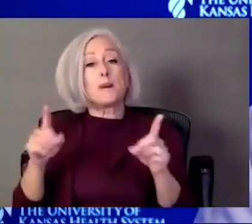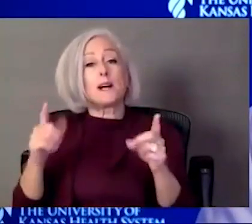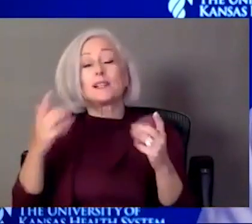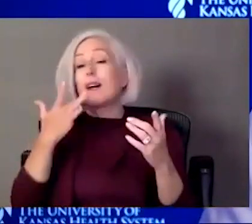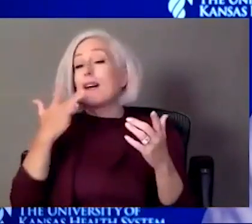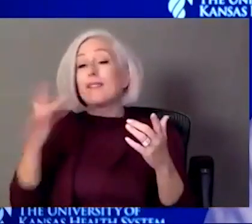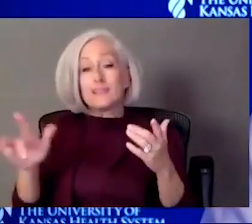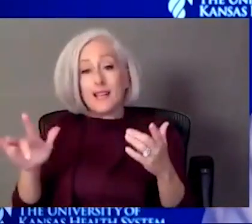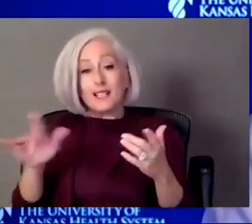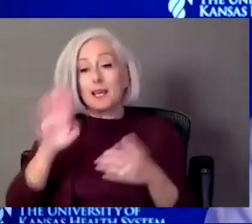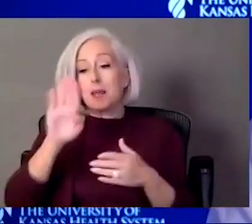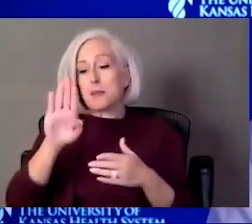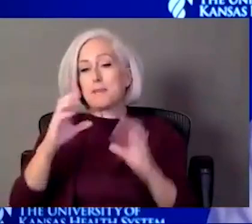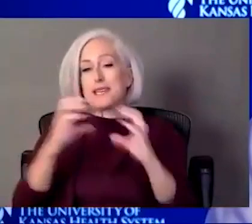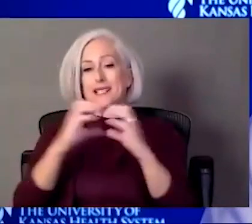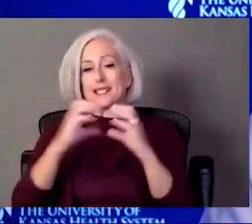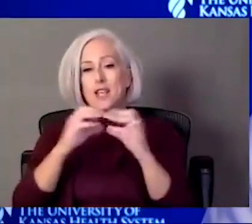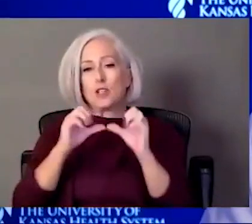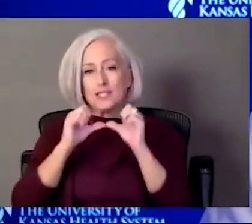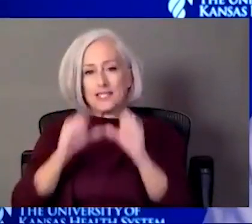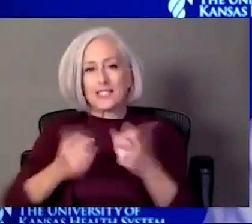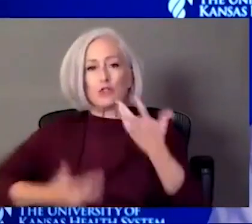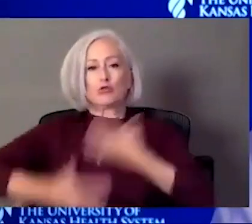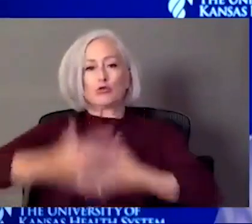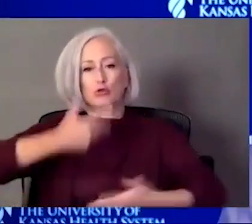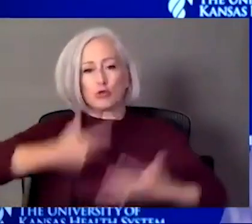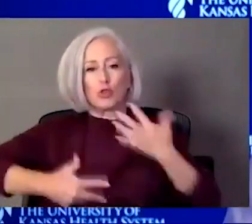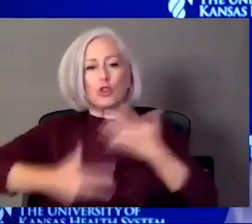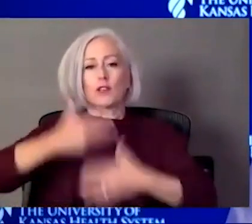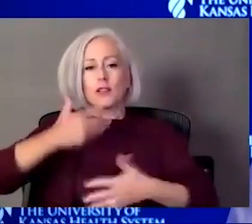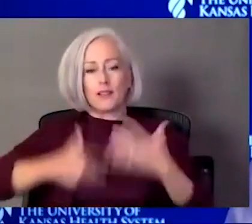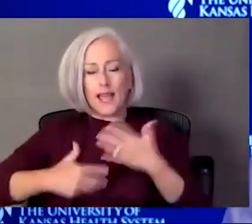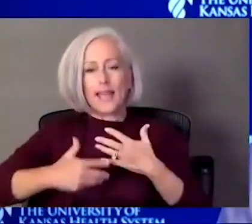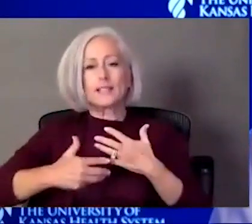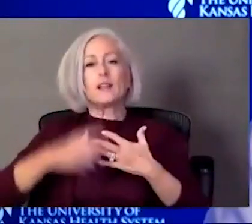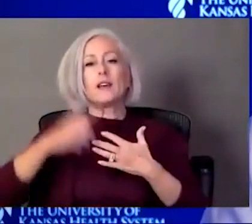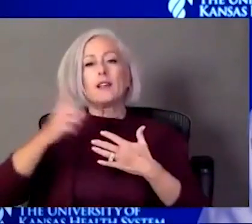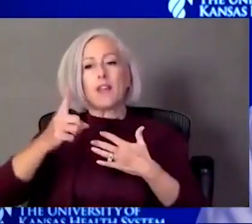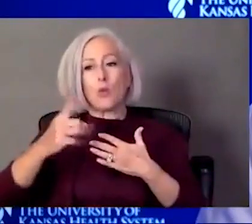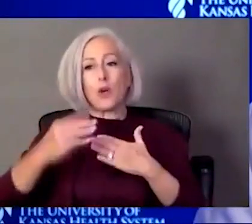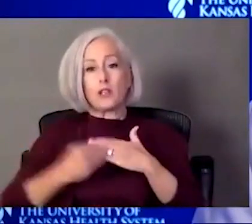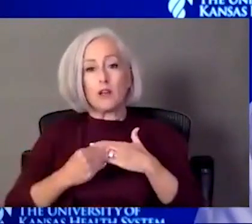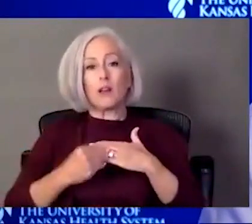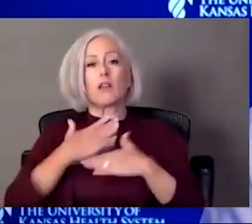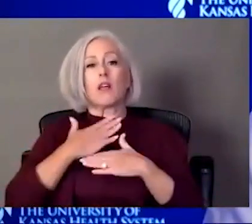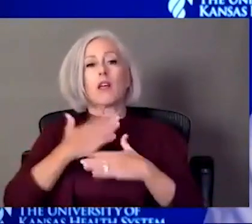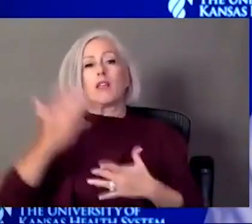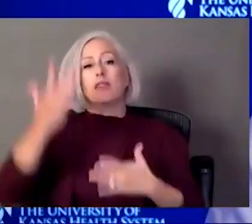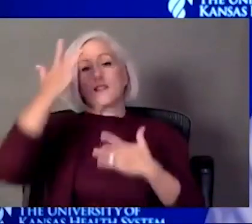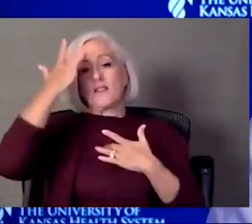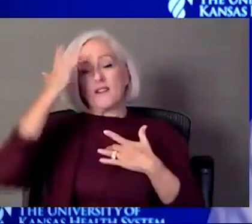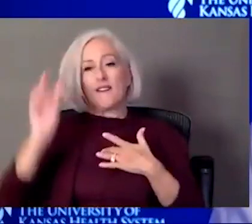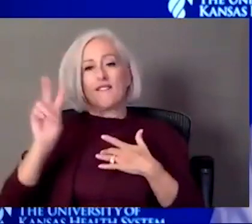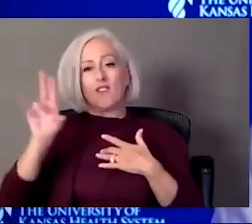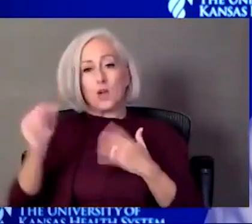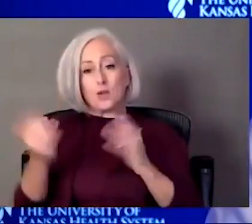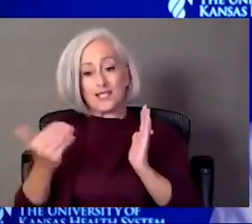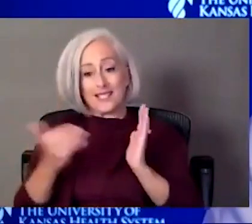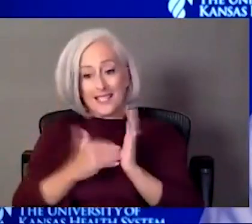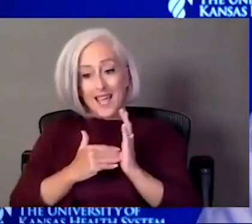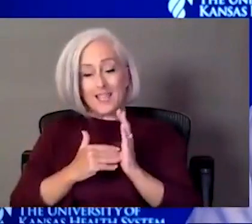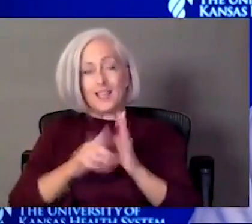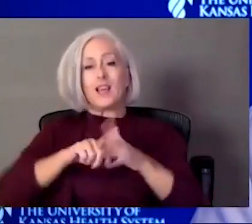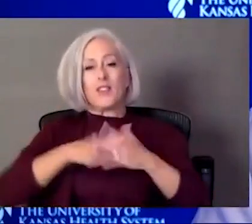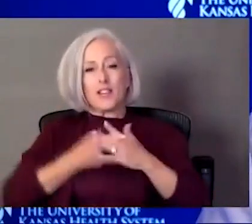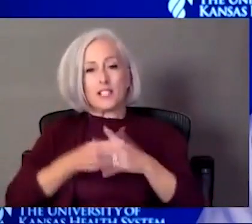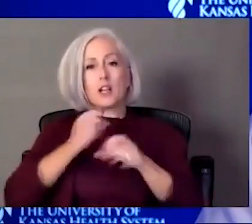continue to circulate, that once you do encounter the virus again, they are brought into action very quickly to ramp